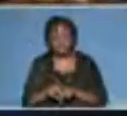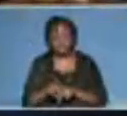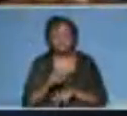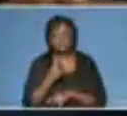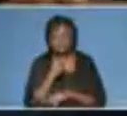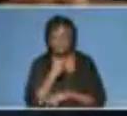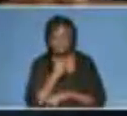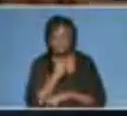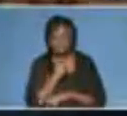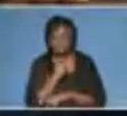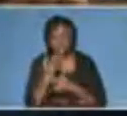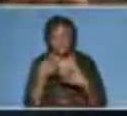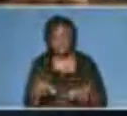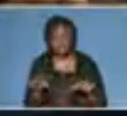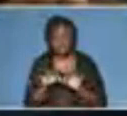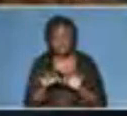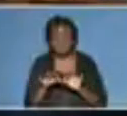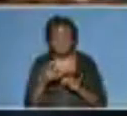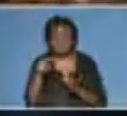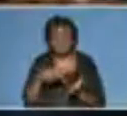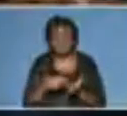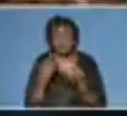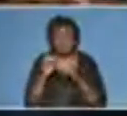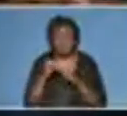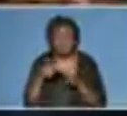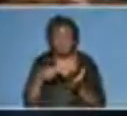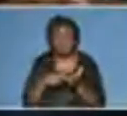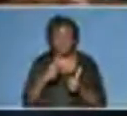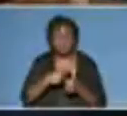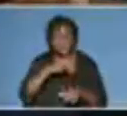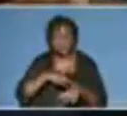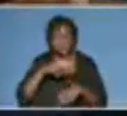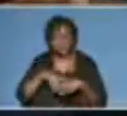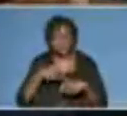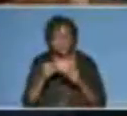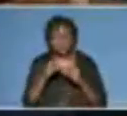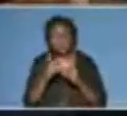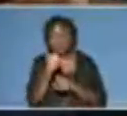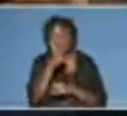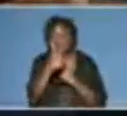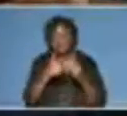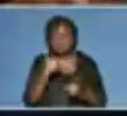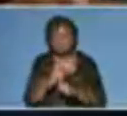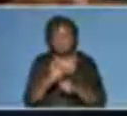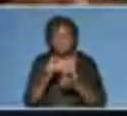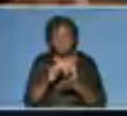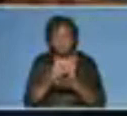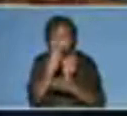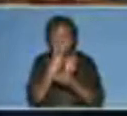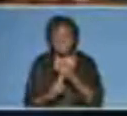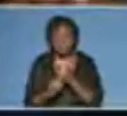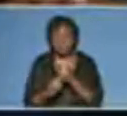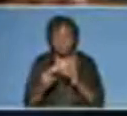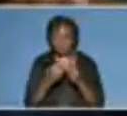event, as it marks the first time in well over a decade that both unions at